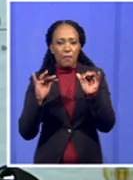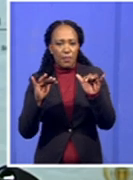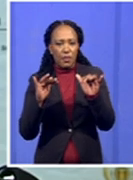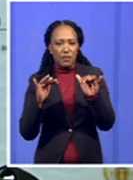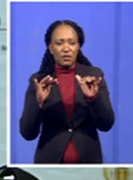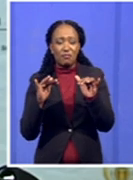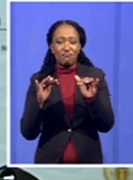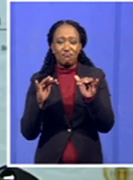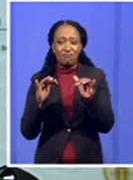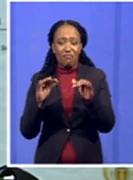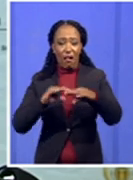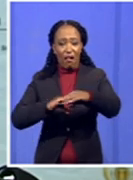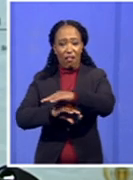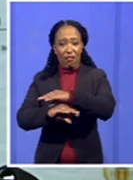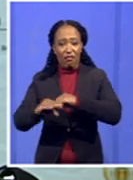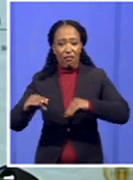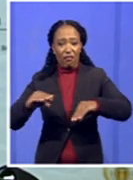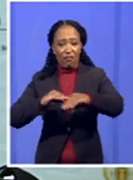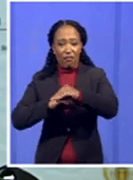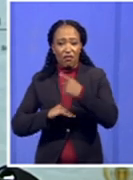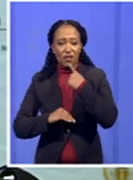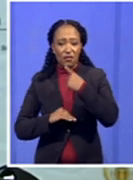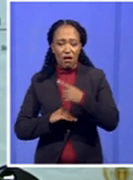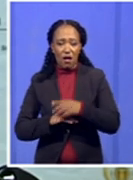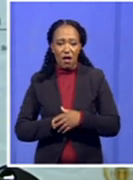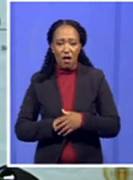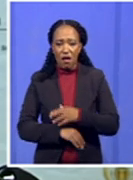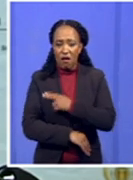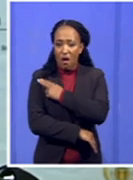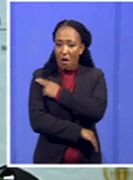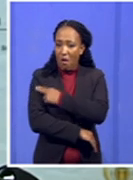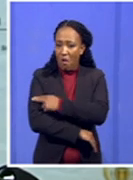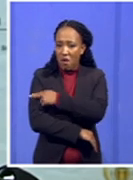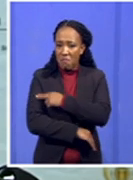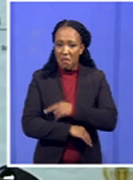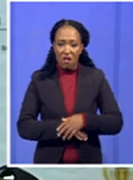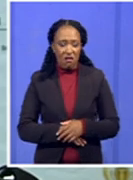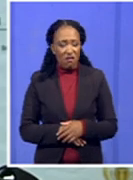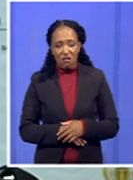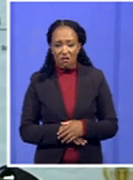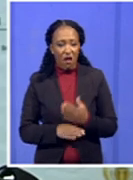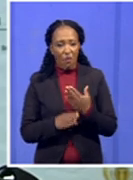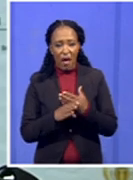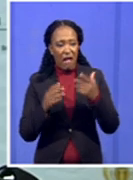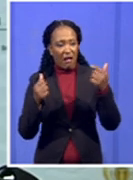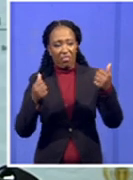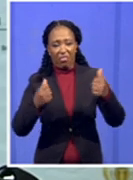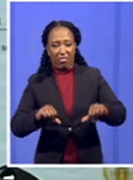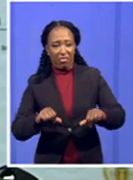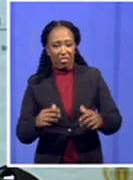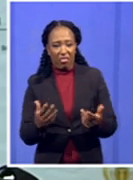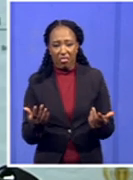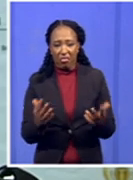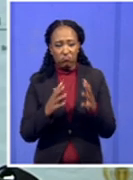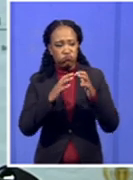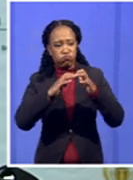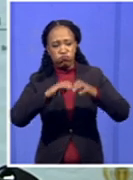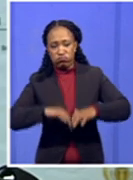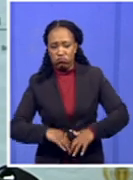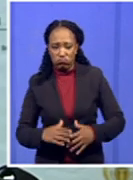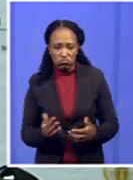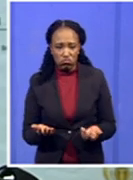painted out there is as if this hospital is non-functional. I mean, people still talk